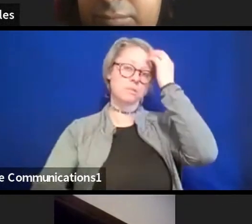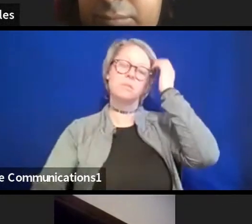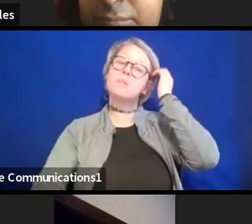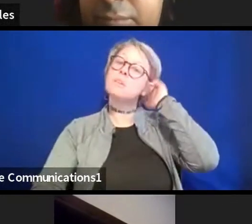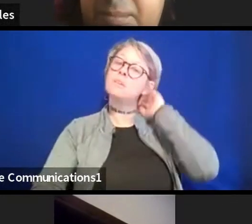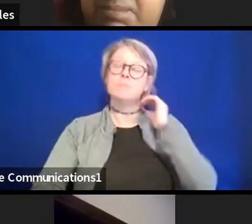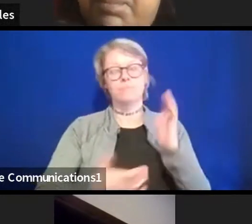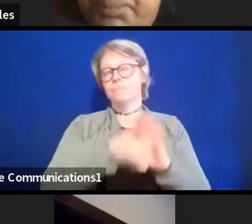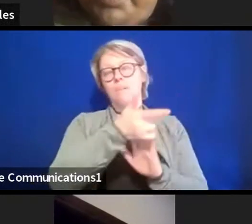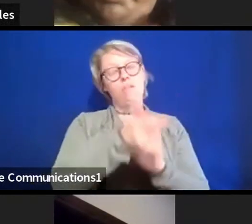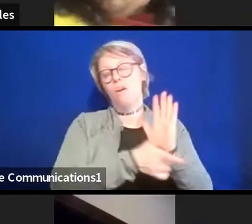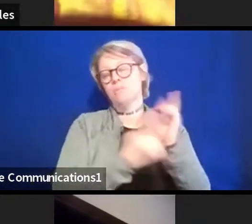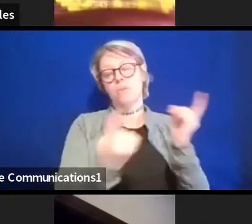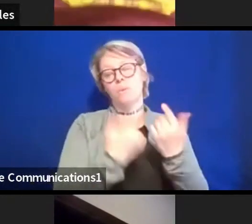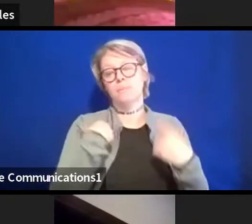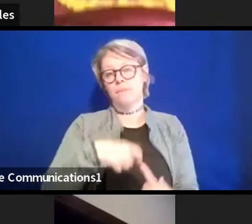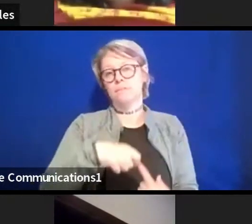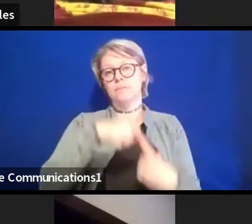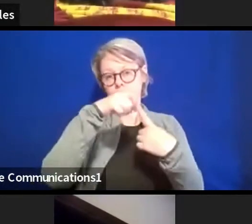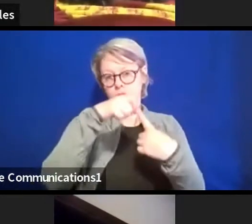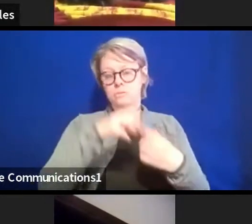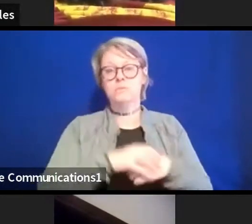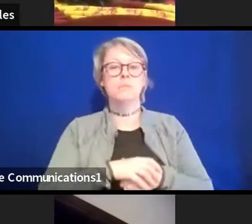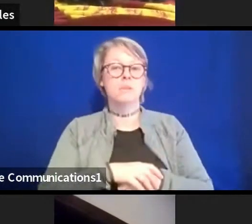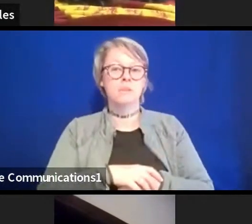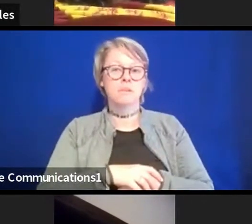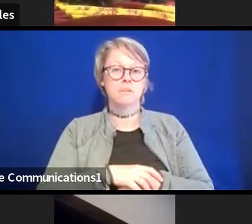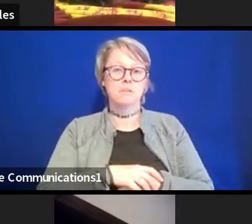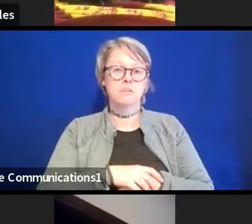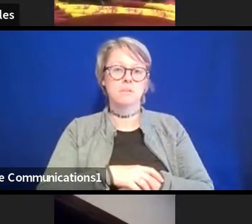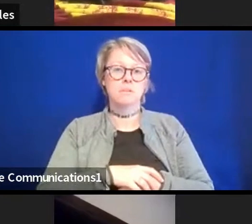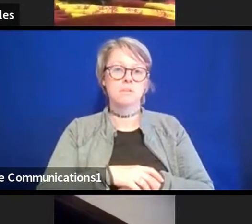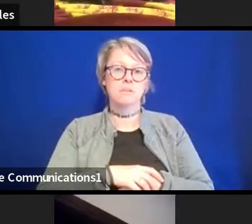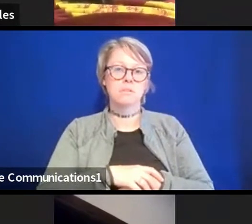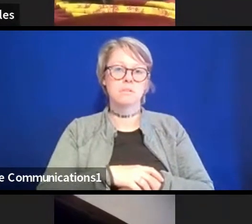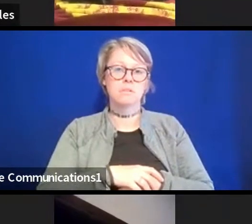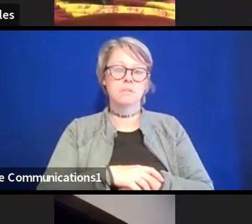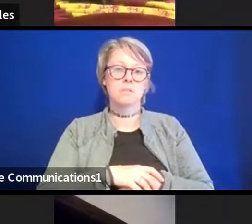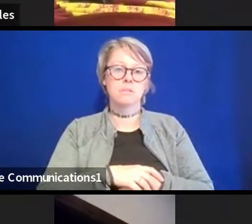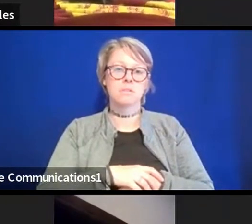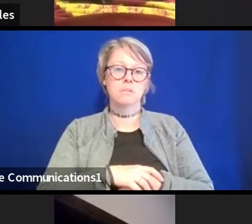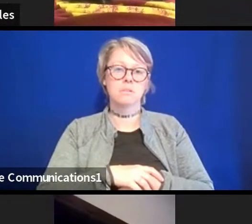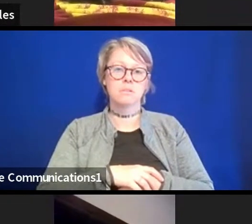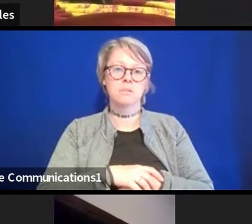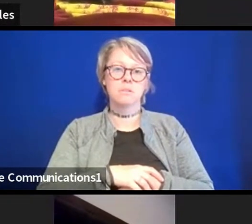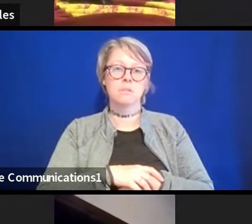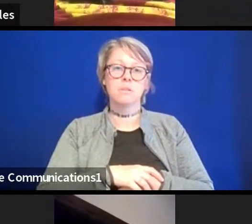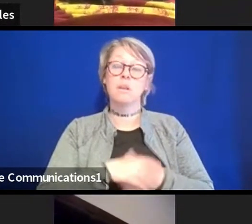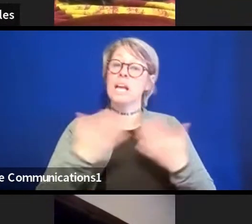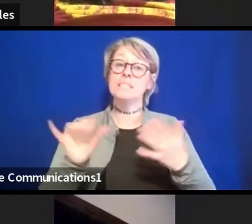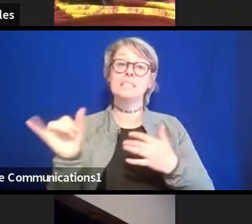every law, and there are a few exceptions to even the law against